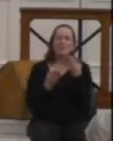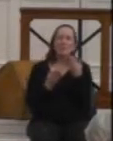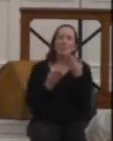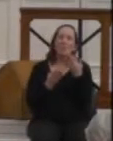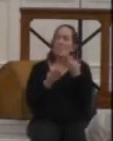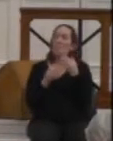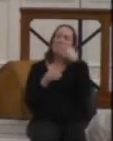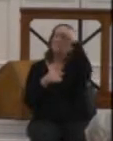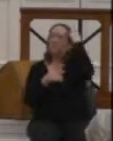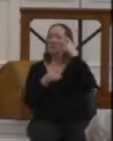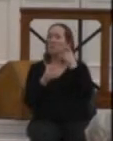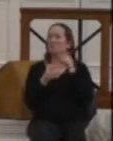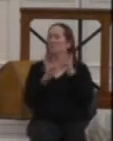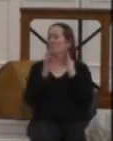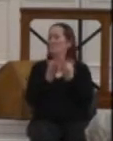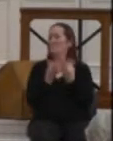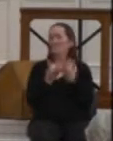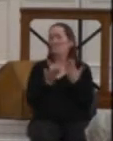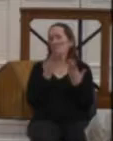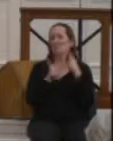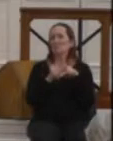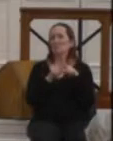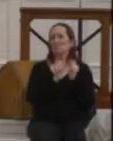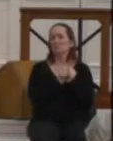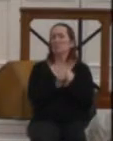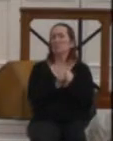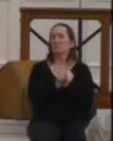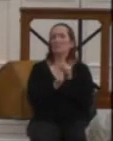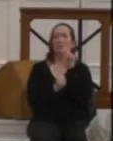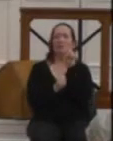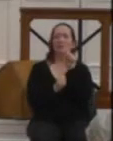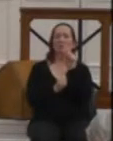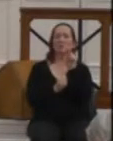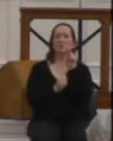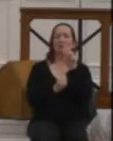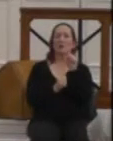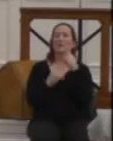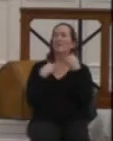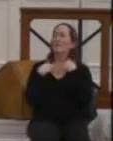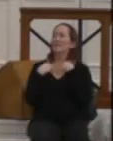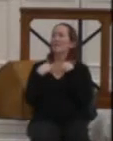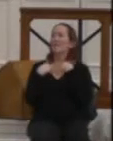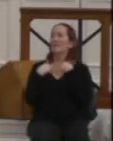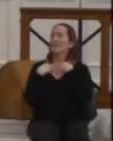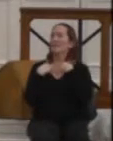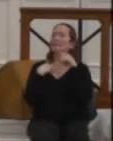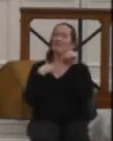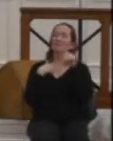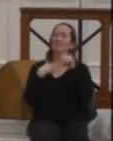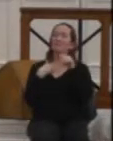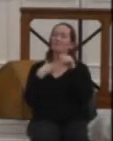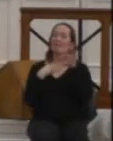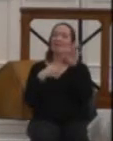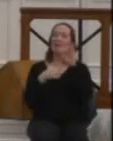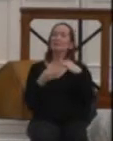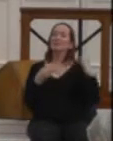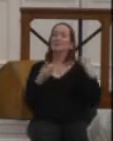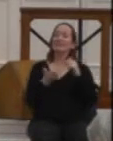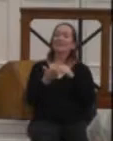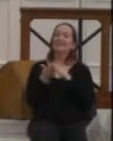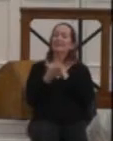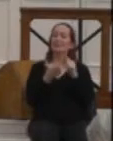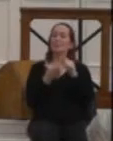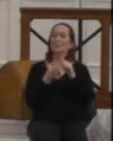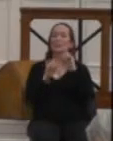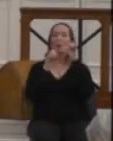because family's probably sitting together. Donna had a discovery this week as she was posting family